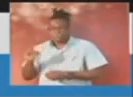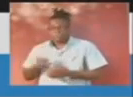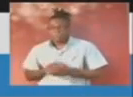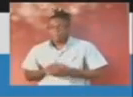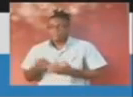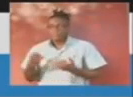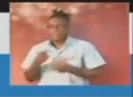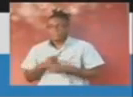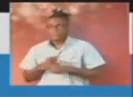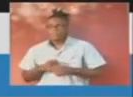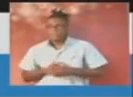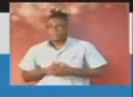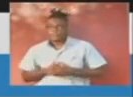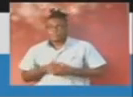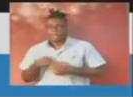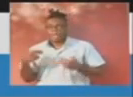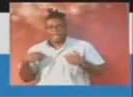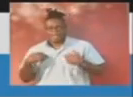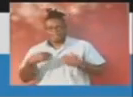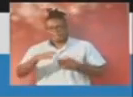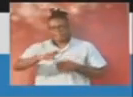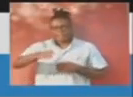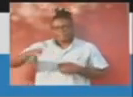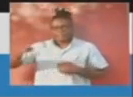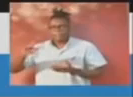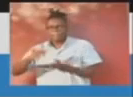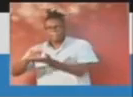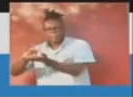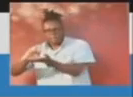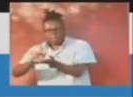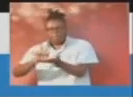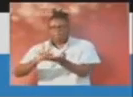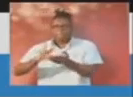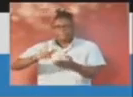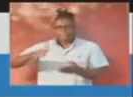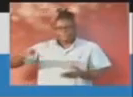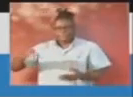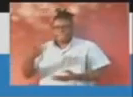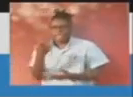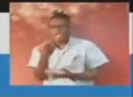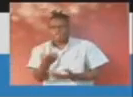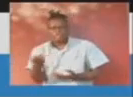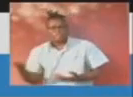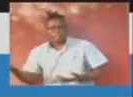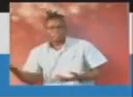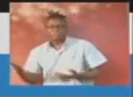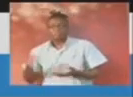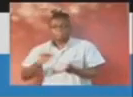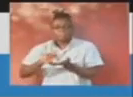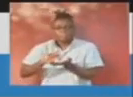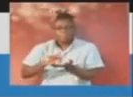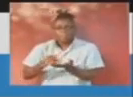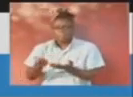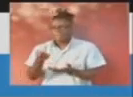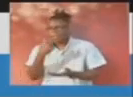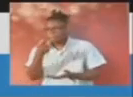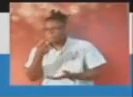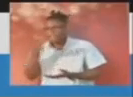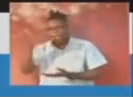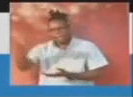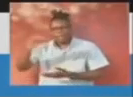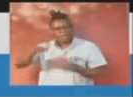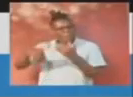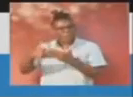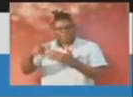carts, medical supplies, point-of-care testing, resuscitation equipment, pharmaceuticals. And also, we have